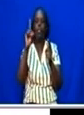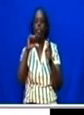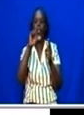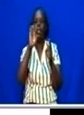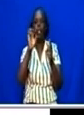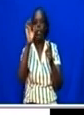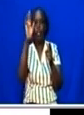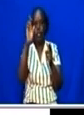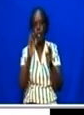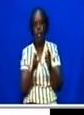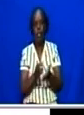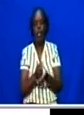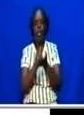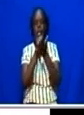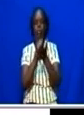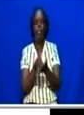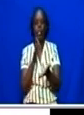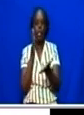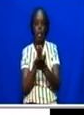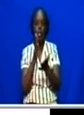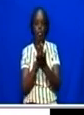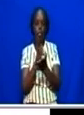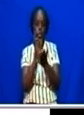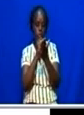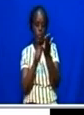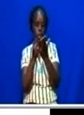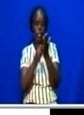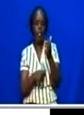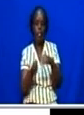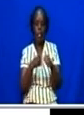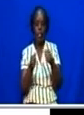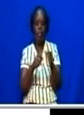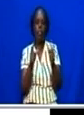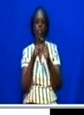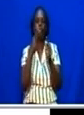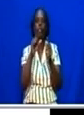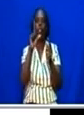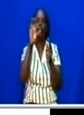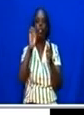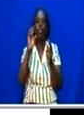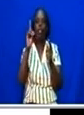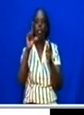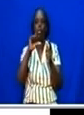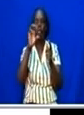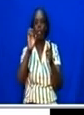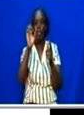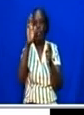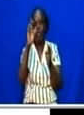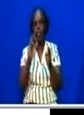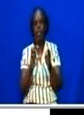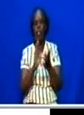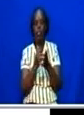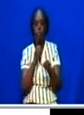in checking the accuracy of posting transactions to the ledger. Some of us don't do